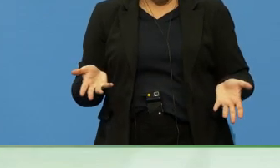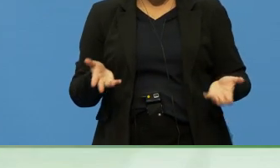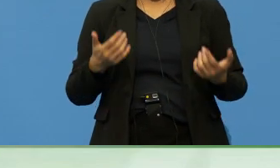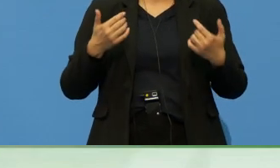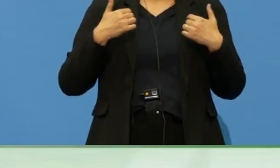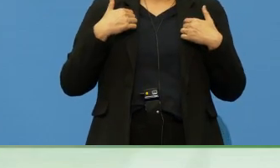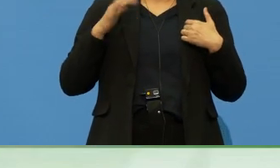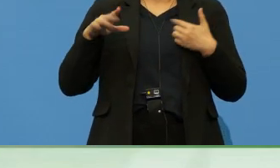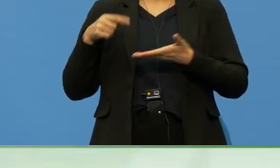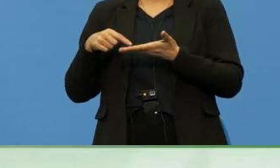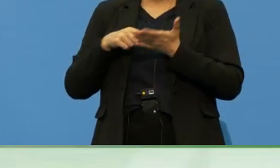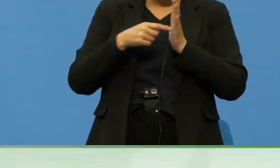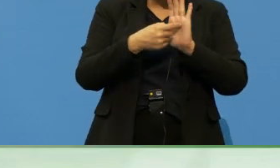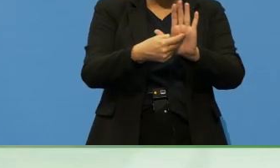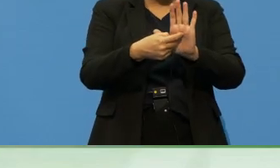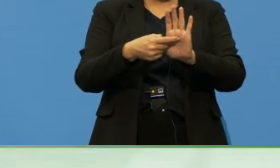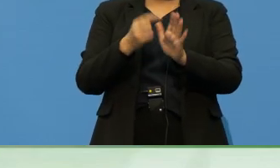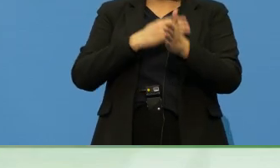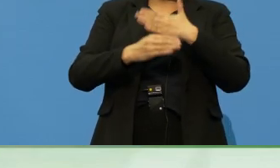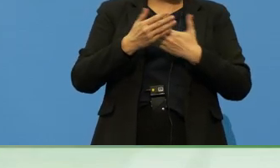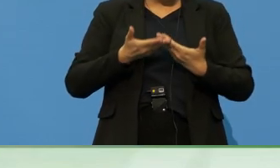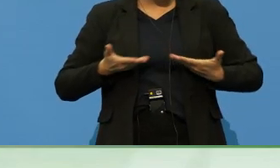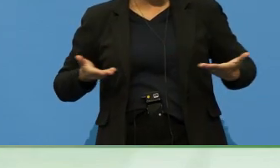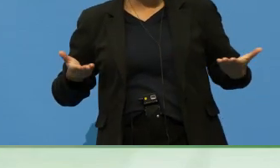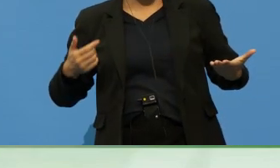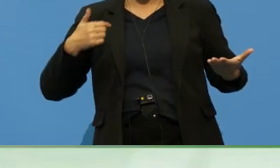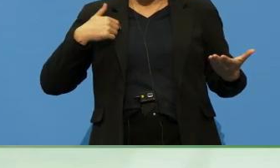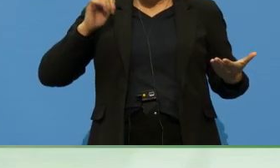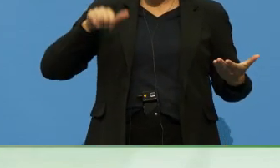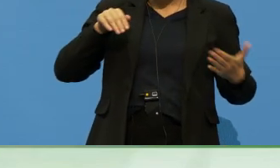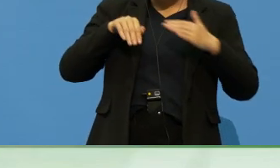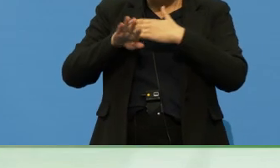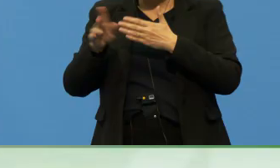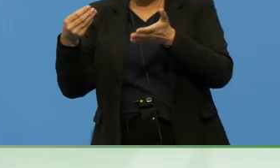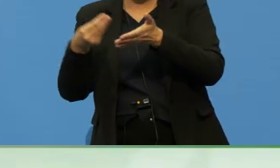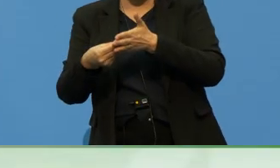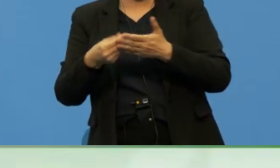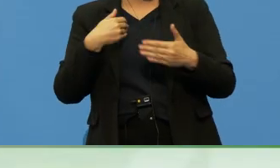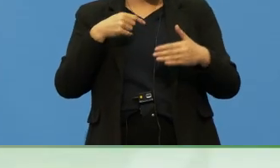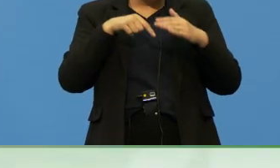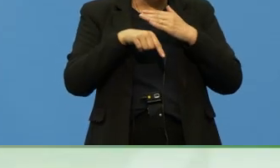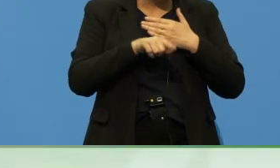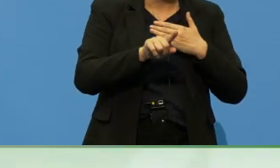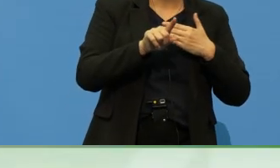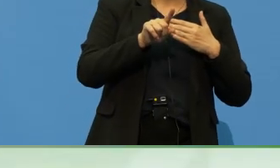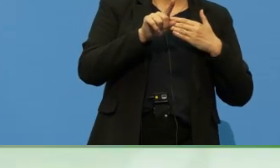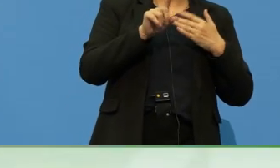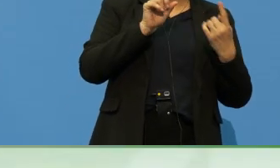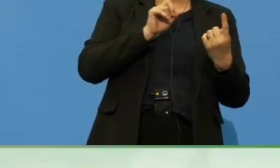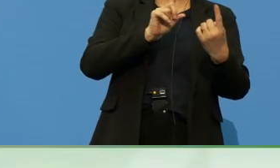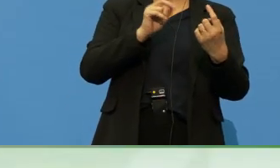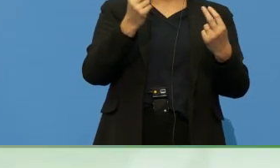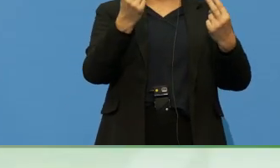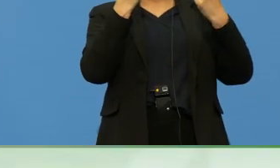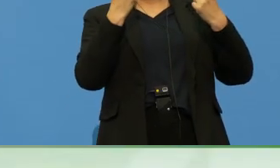disabled persons as citizens and as customers, and think as early possible in the process, as said Stefan,